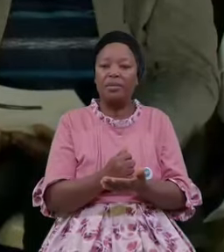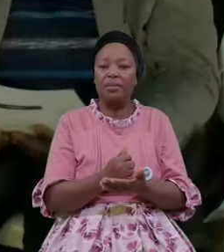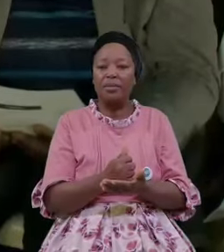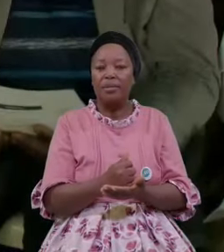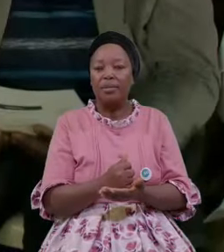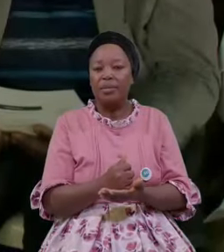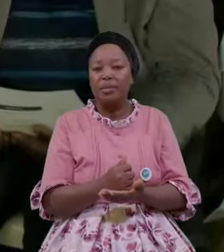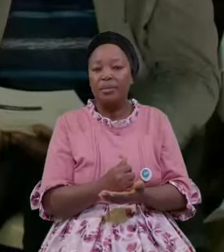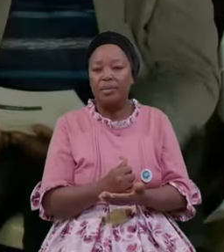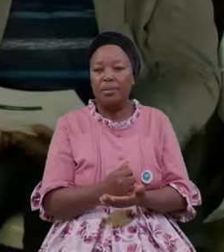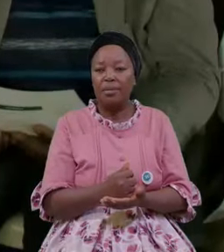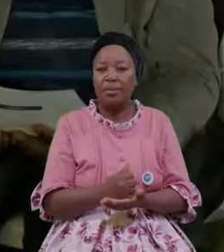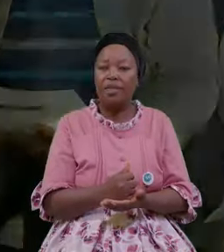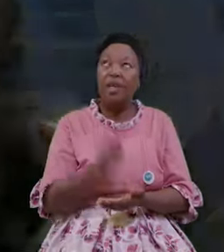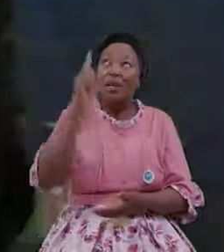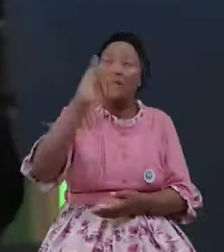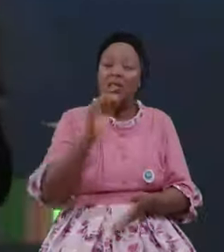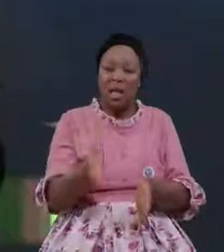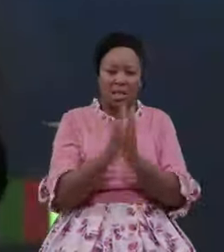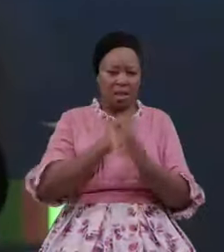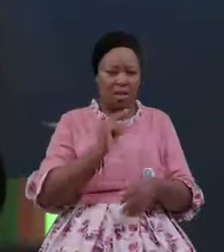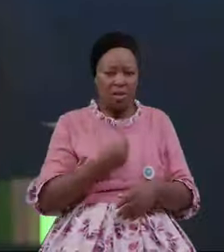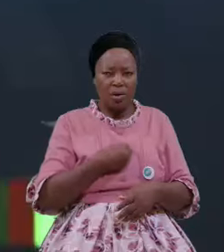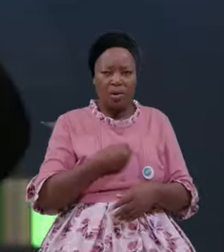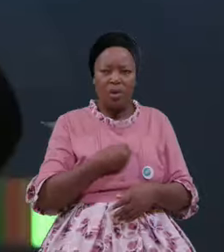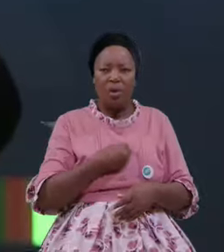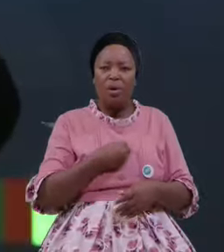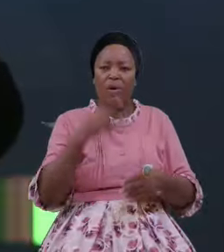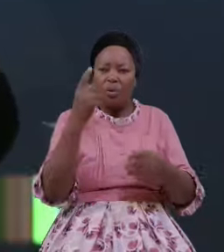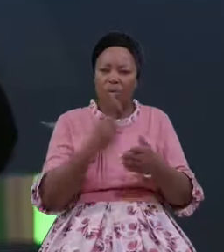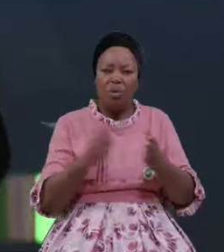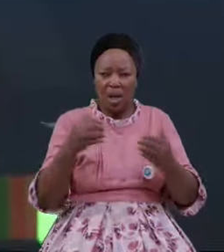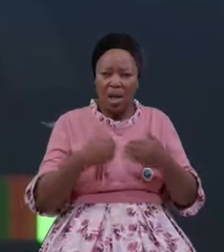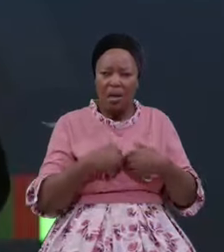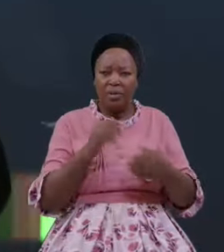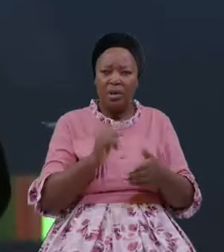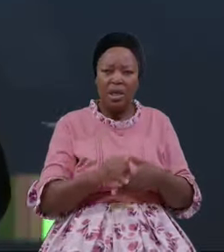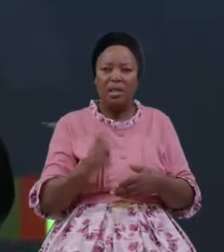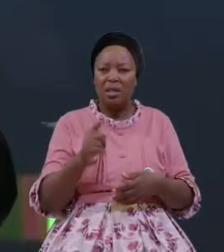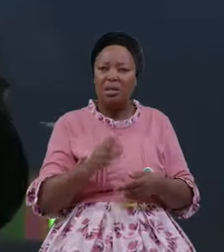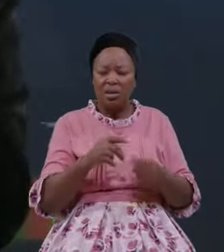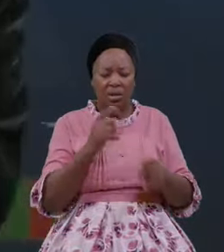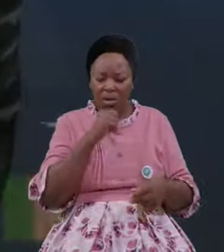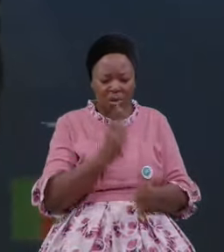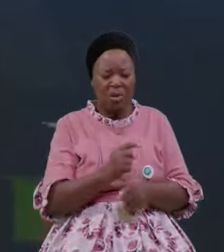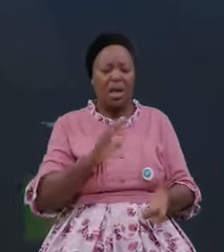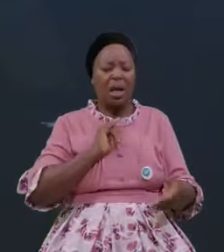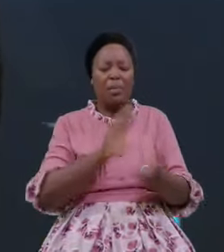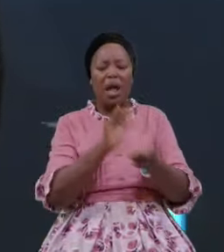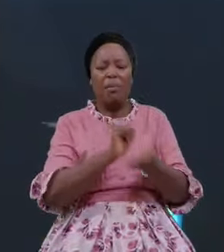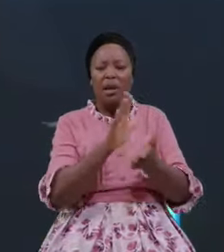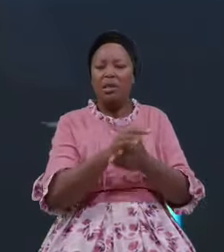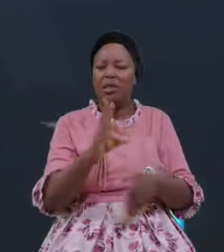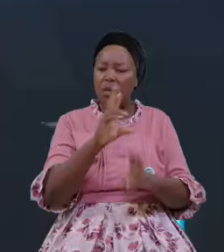It's asking us not to have blind faith. I believe. No. It says,